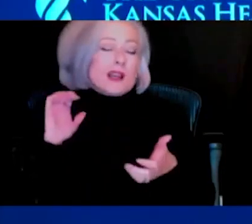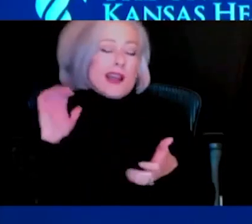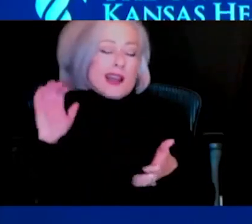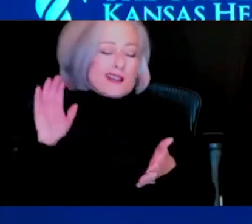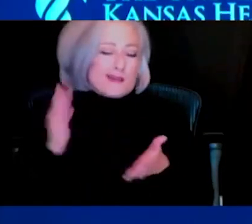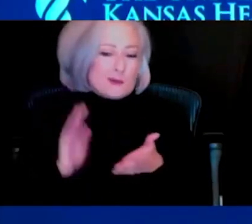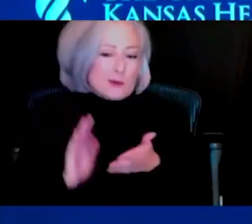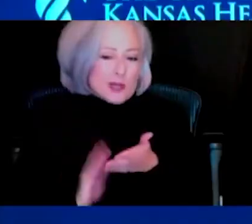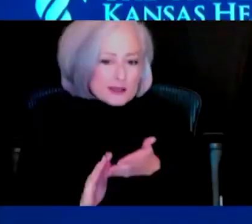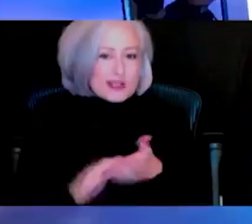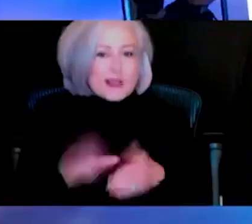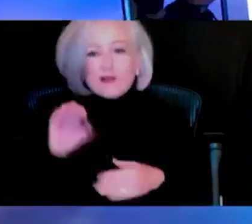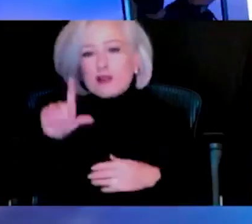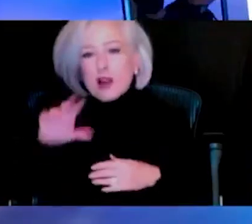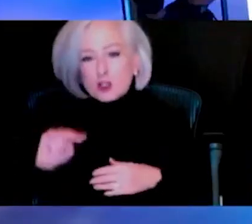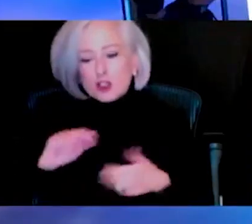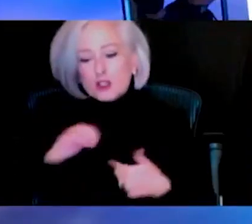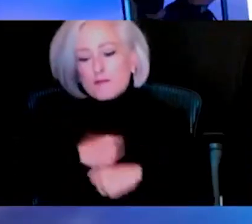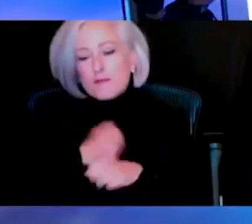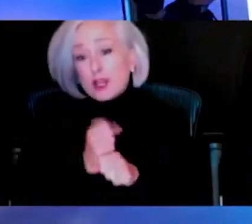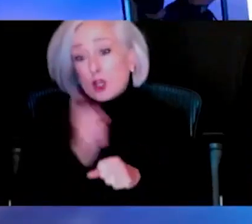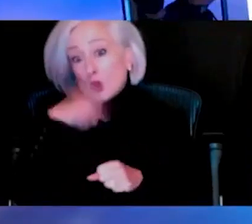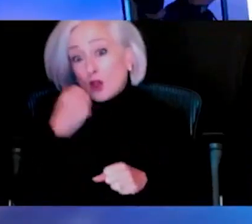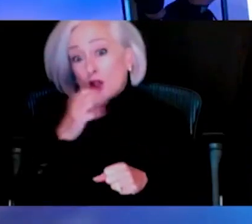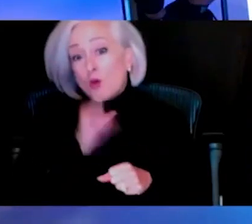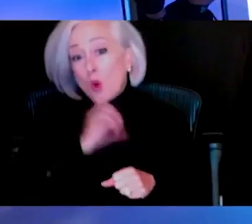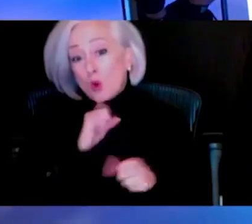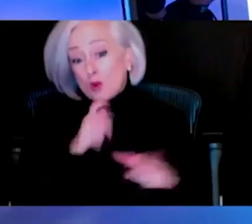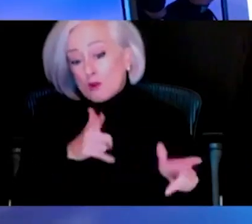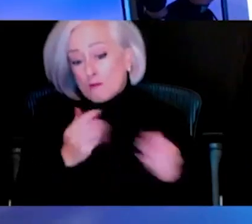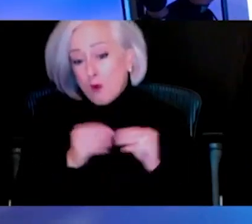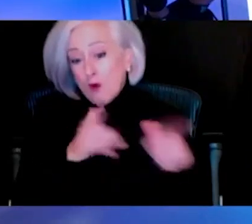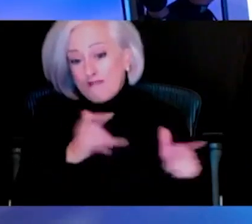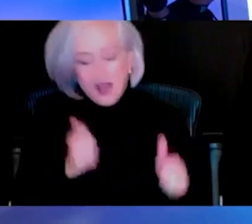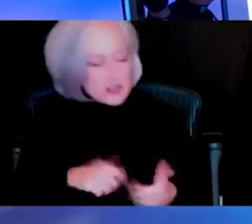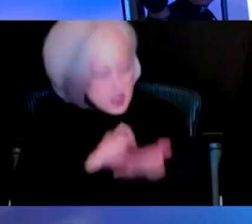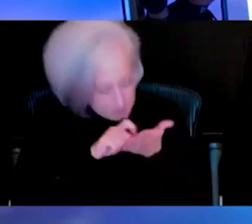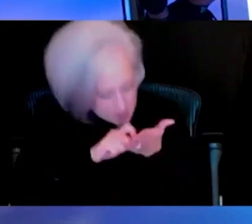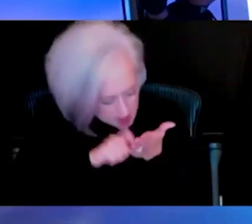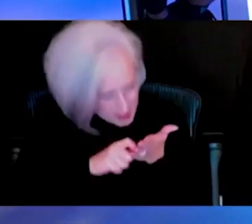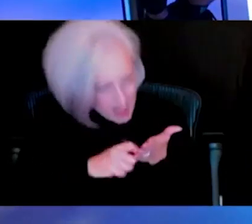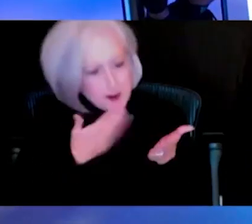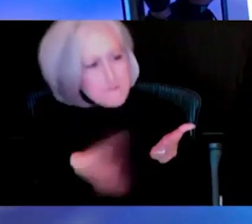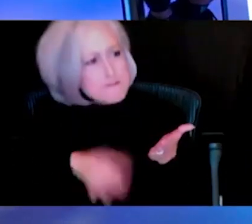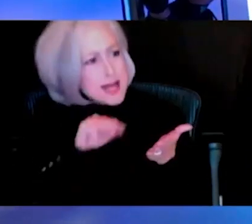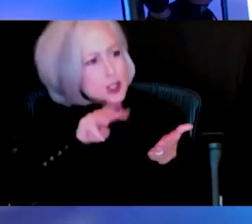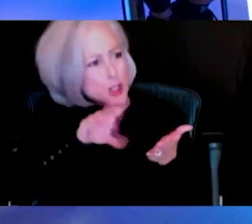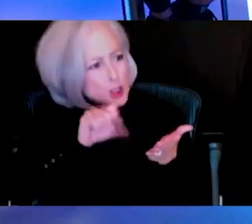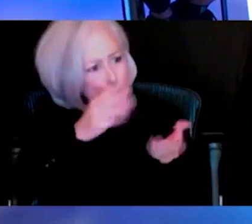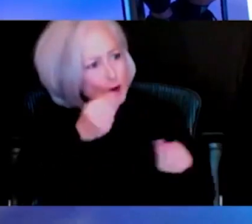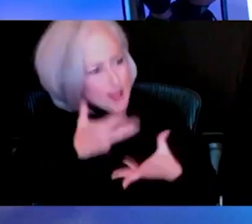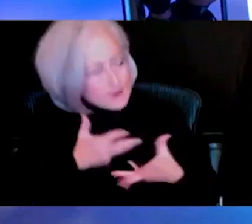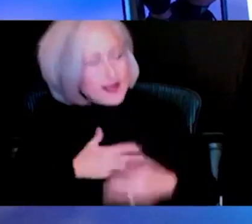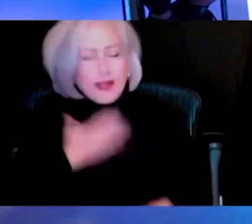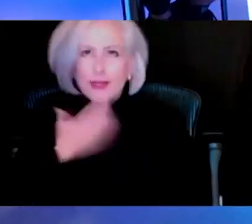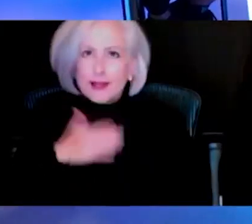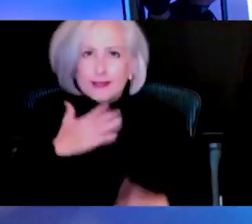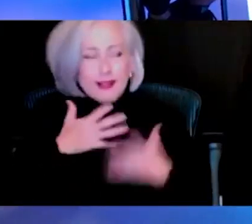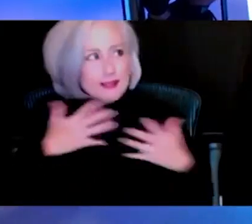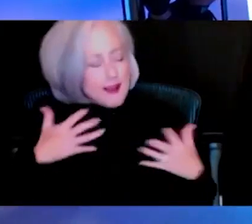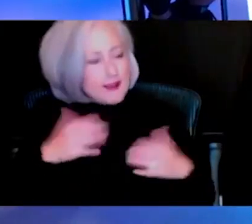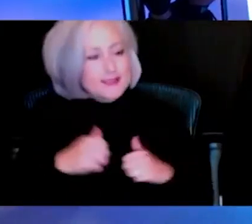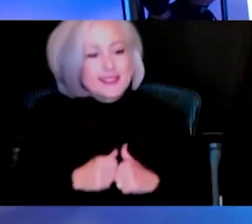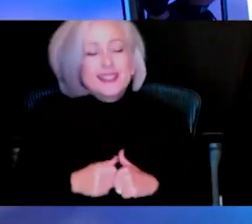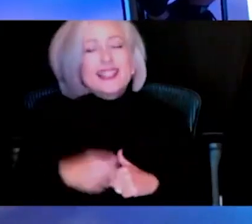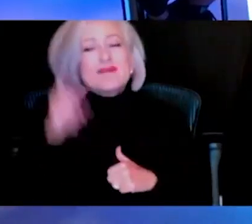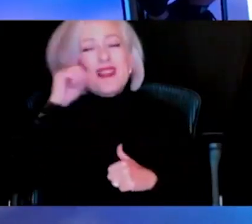faster. Okay, more things I'm writing down that more bad news you're giving me today, right? Okay, thanks a lot. Yeah. But I have a feeling you guys are going to help us save